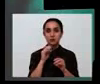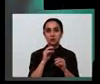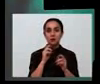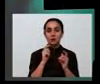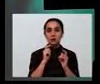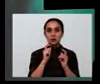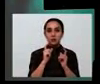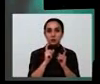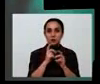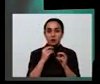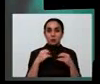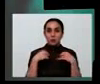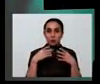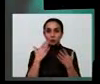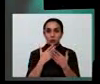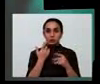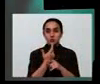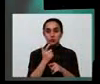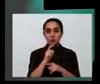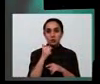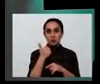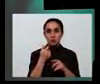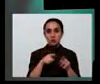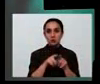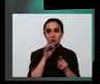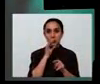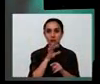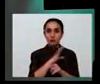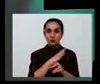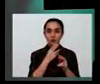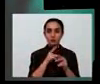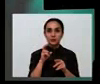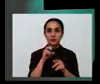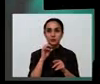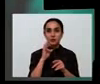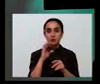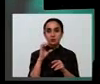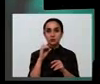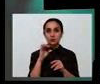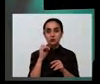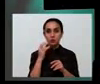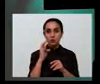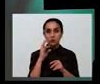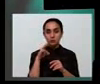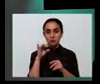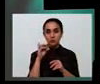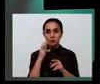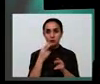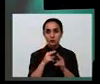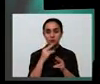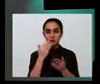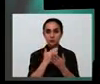rag'batlantirildi, boy bo'lish bu juda yaxshi deya ta'kidladi Den Siopin. Albatta, u